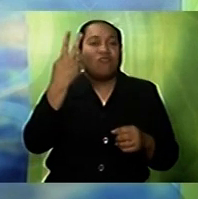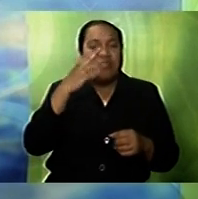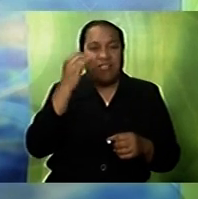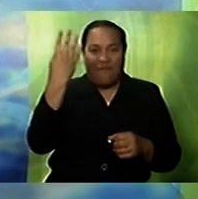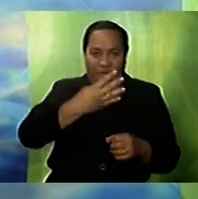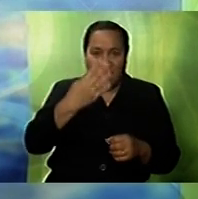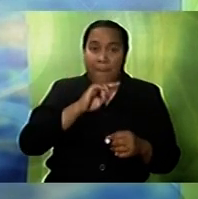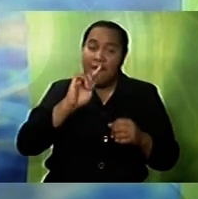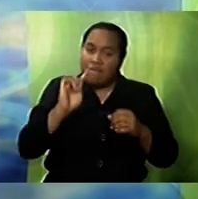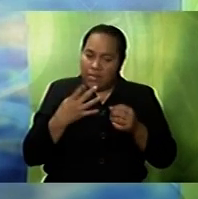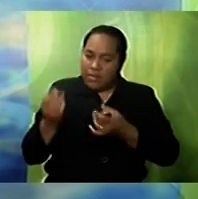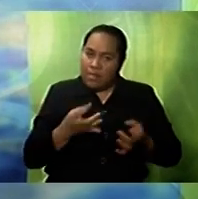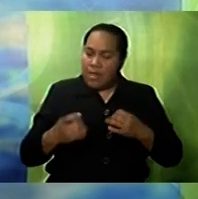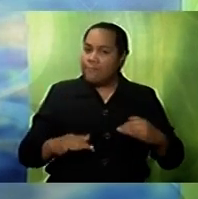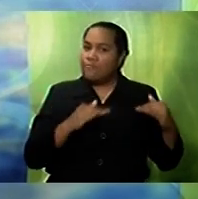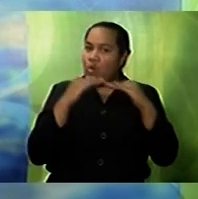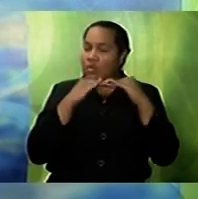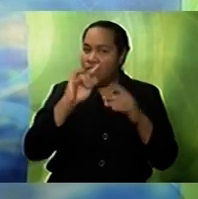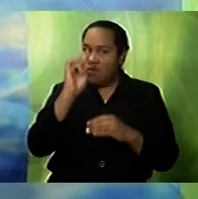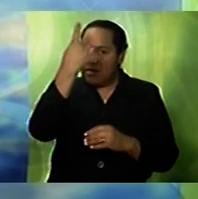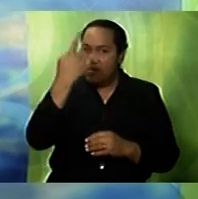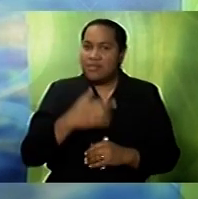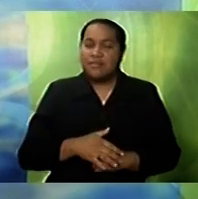but only on the basis of equality.